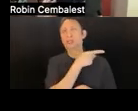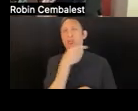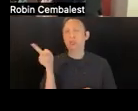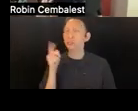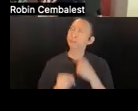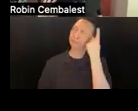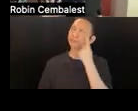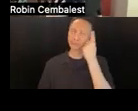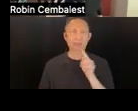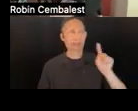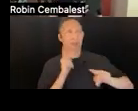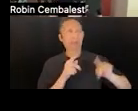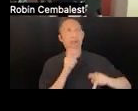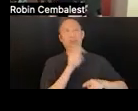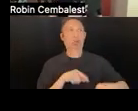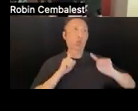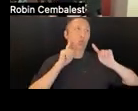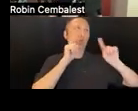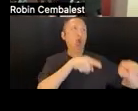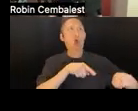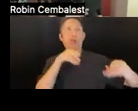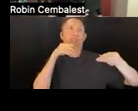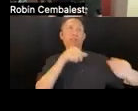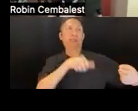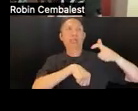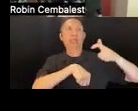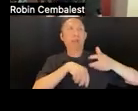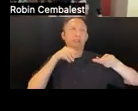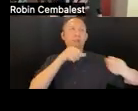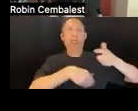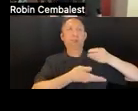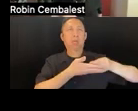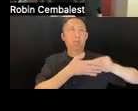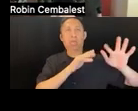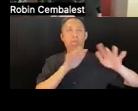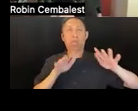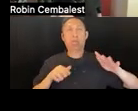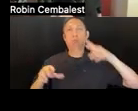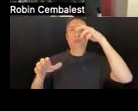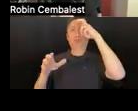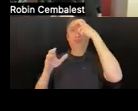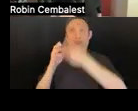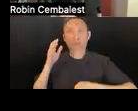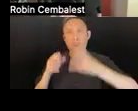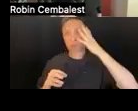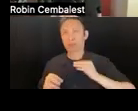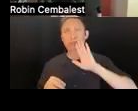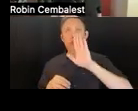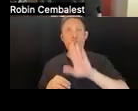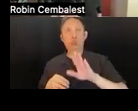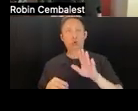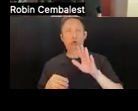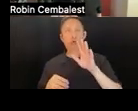and resources in whatever ways to experience your piece? Now, some content might be just